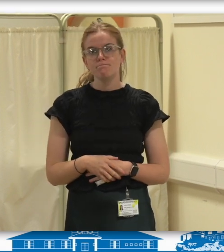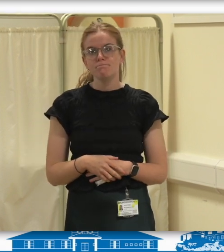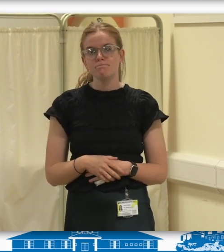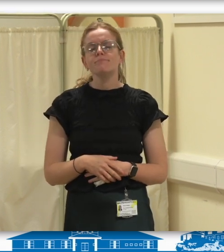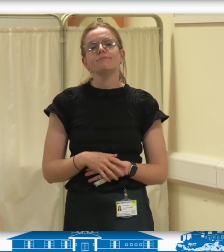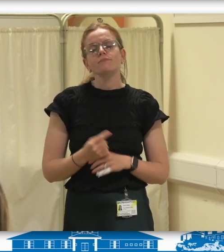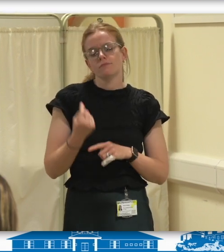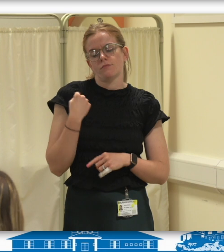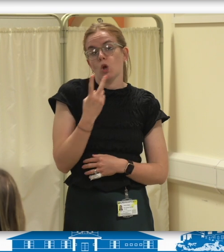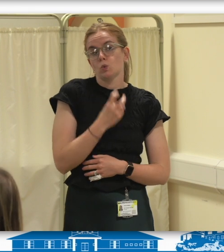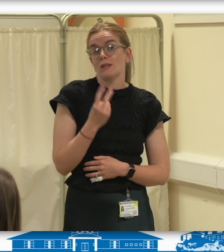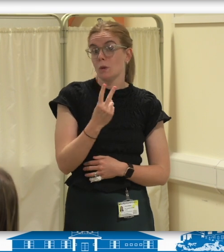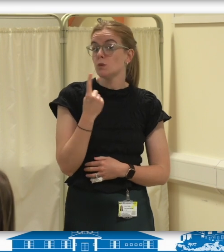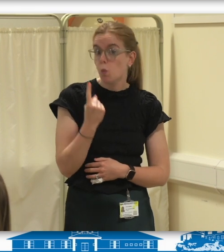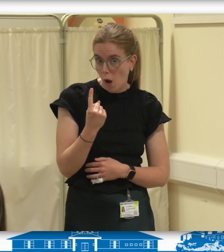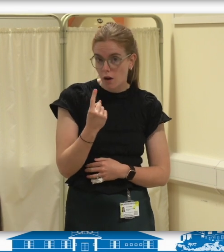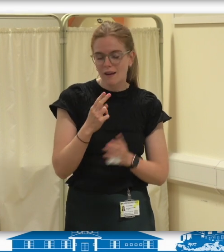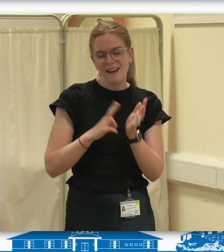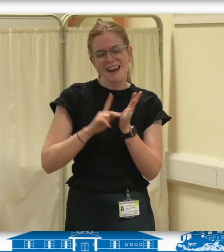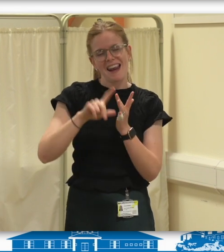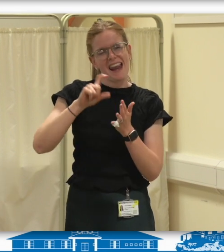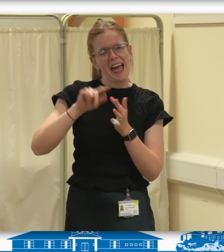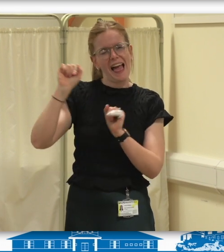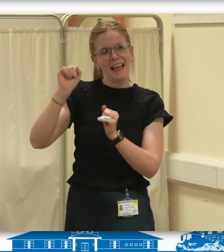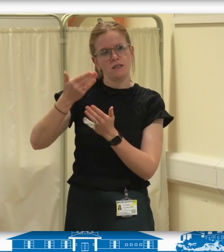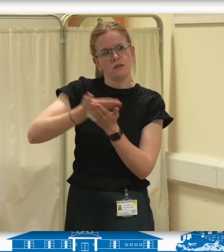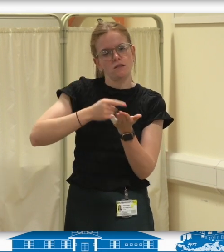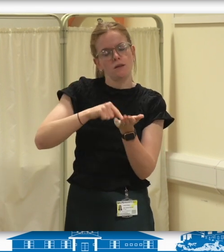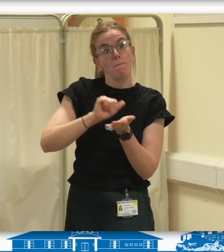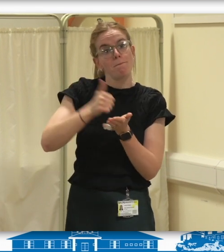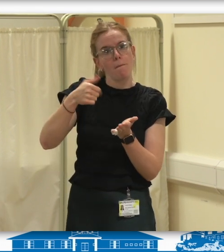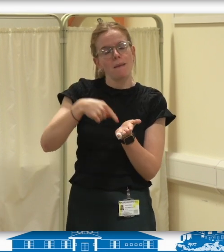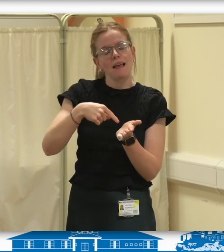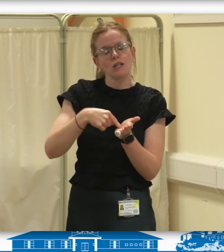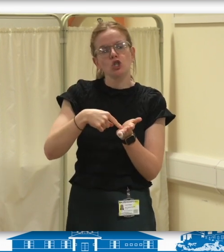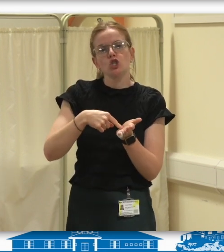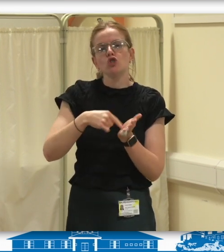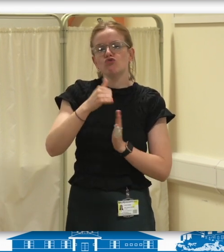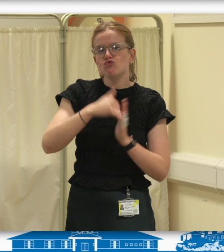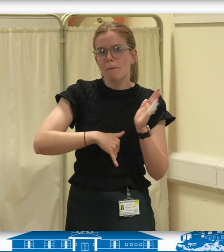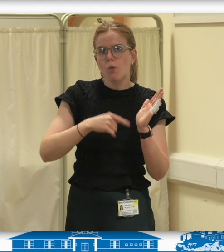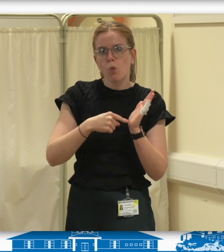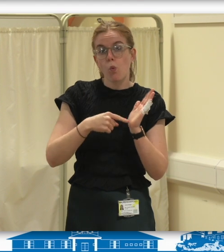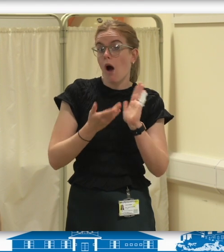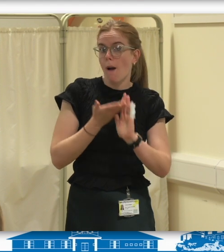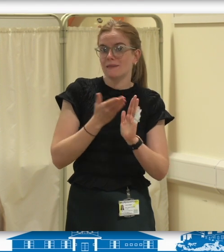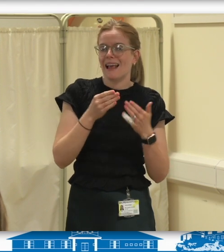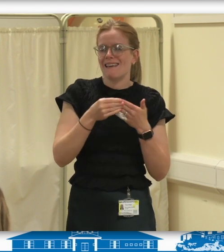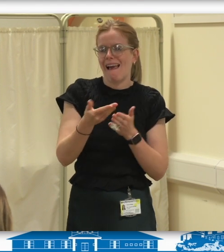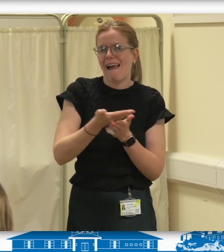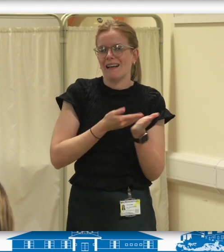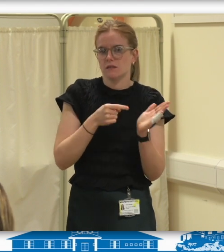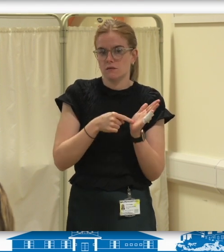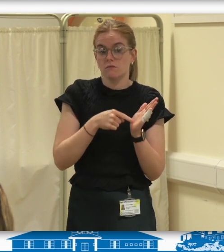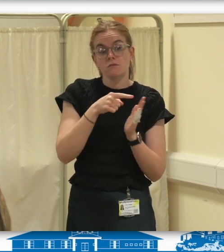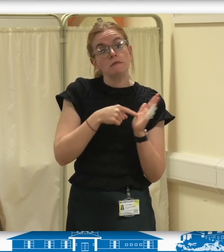In 2021, NICE published the report, the updated guidance, and